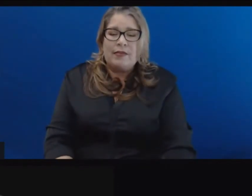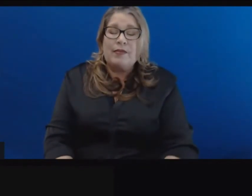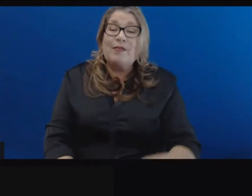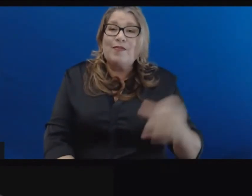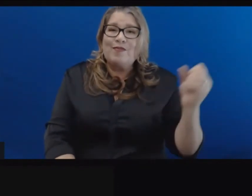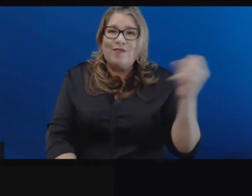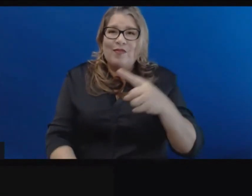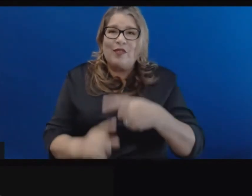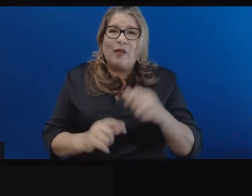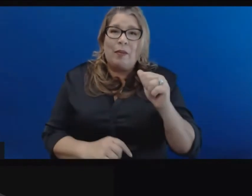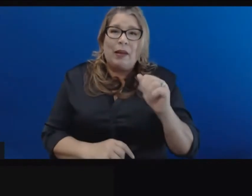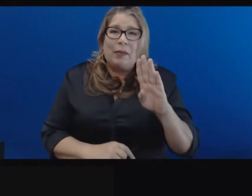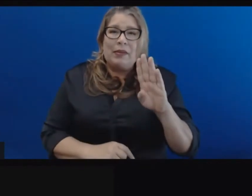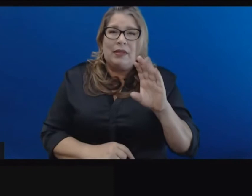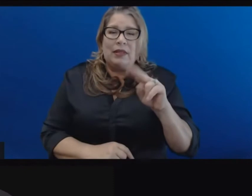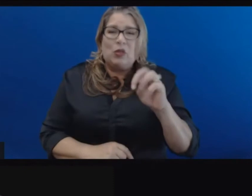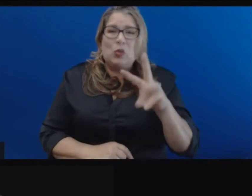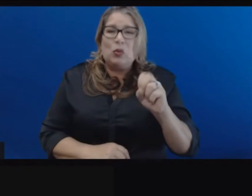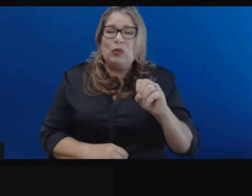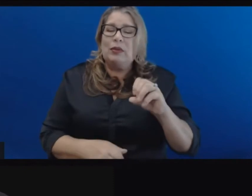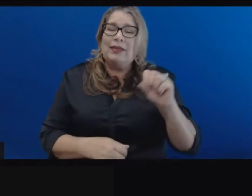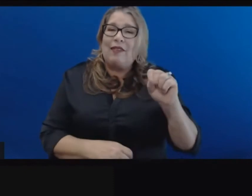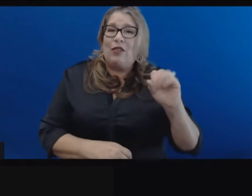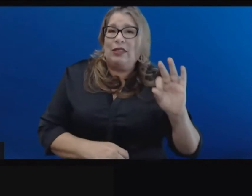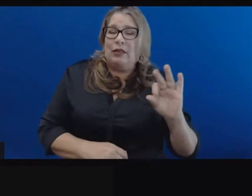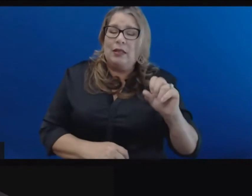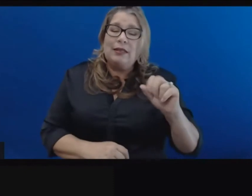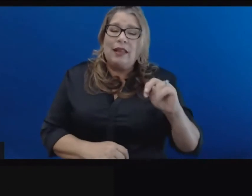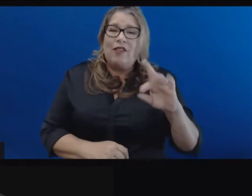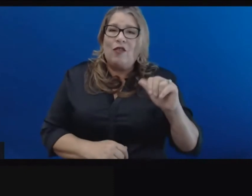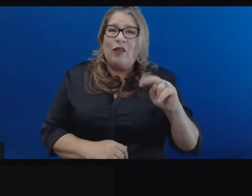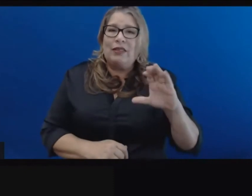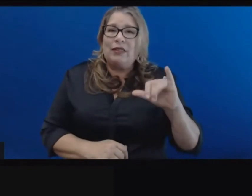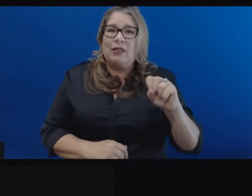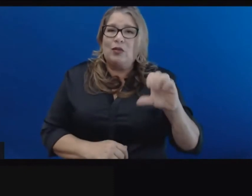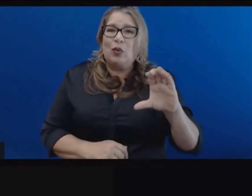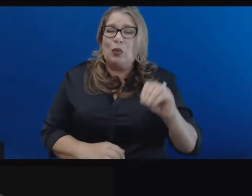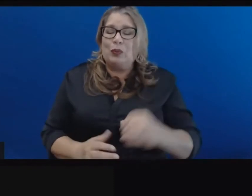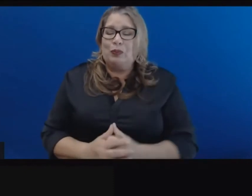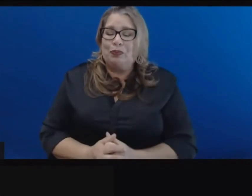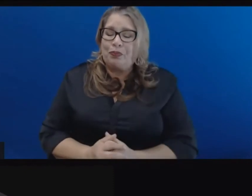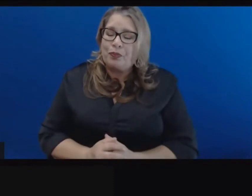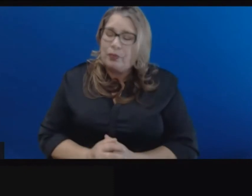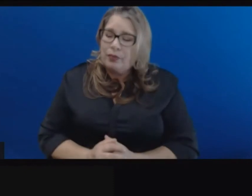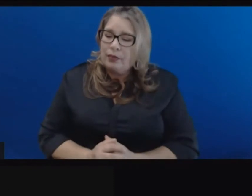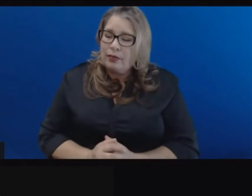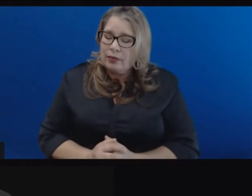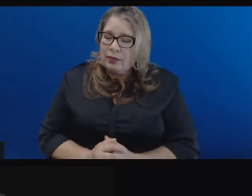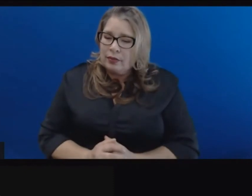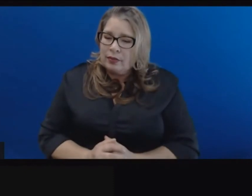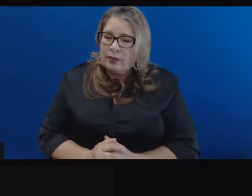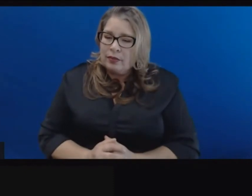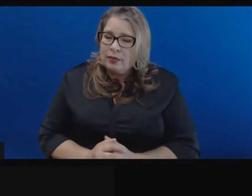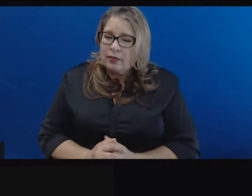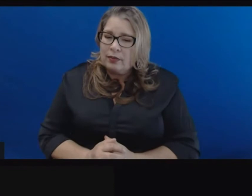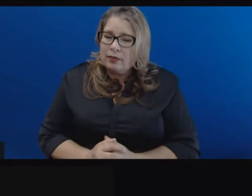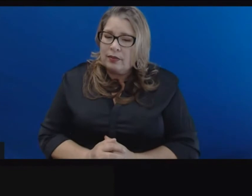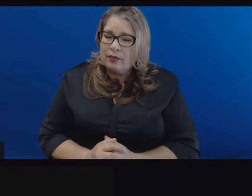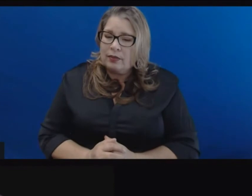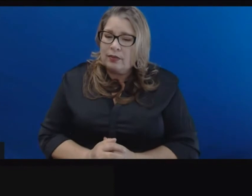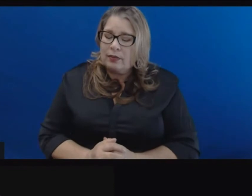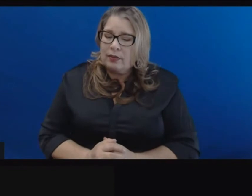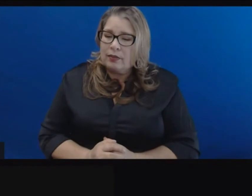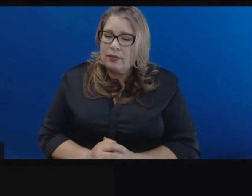Hi, Dr. Ghaly. Wanted to follow up on a development in Southern California when yesterday the Los Angeles County